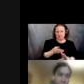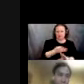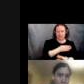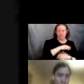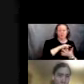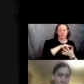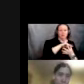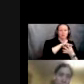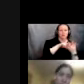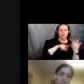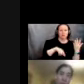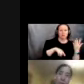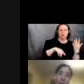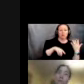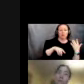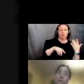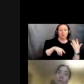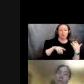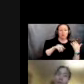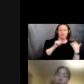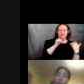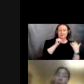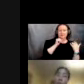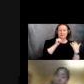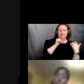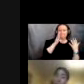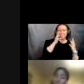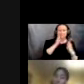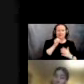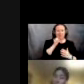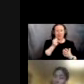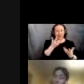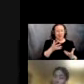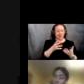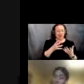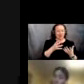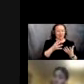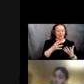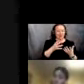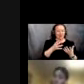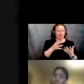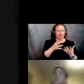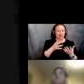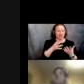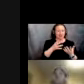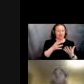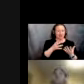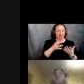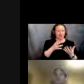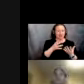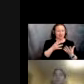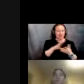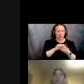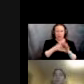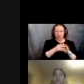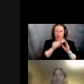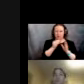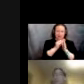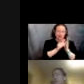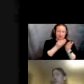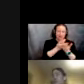So there's not a lot, unfortunately, about what happens to many of these families.